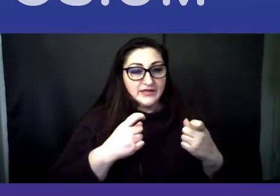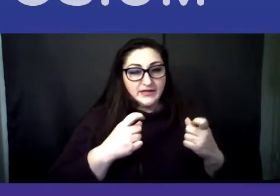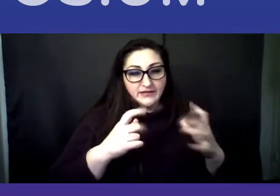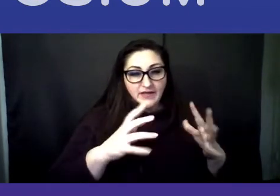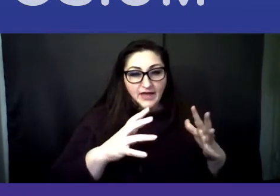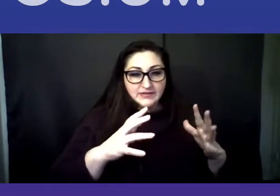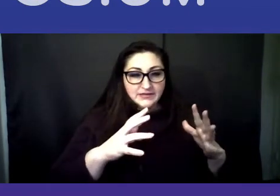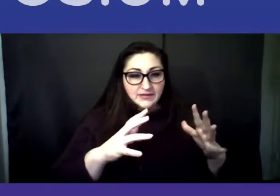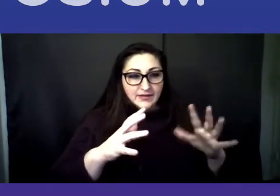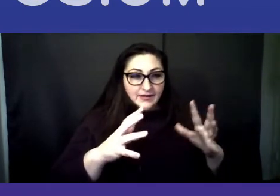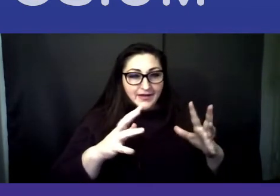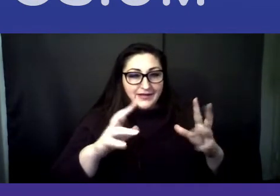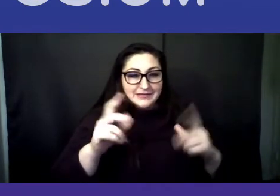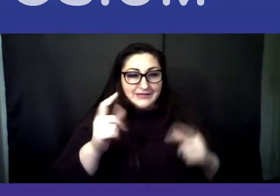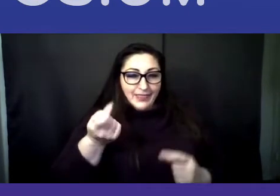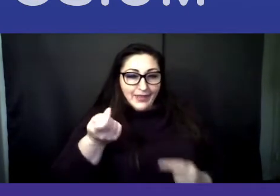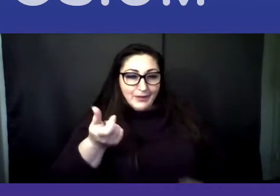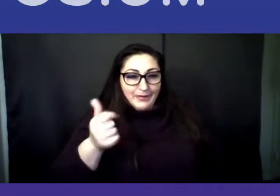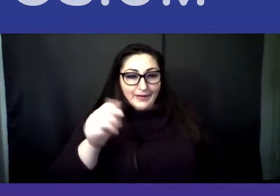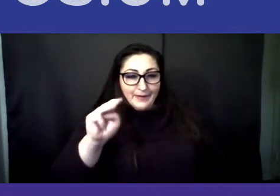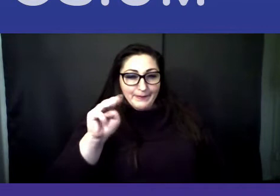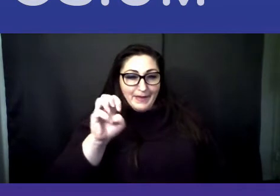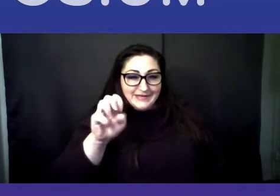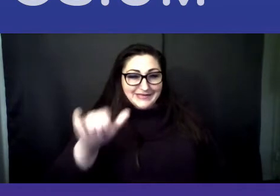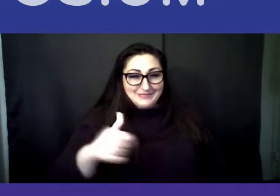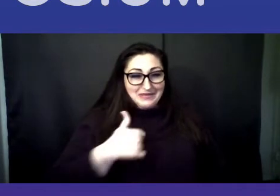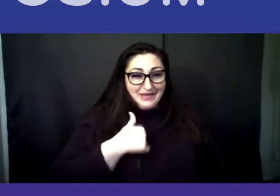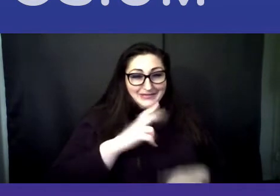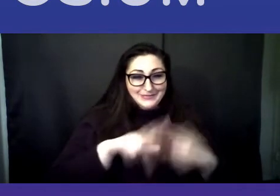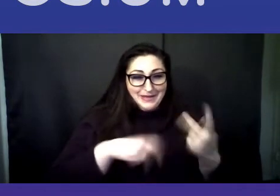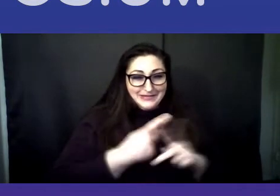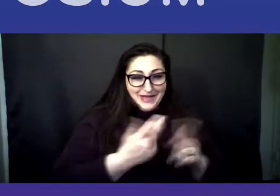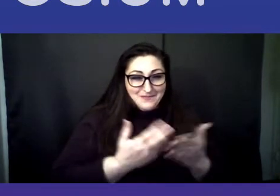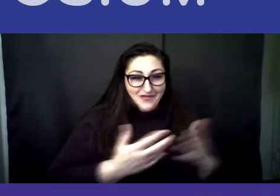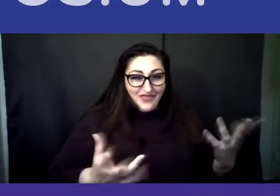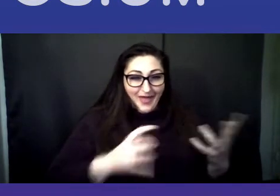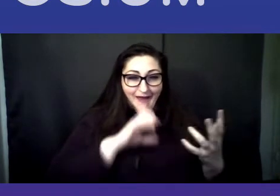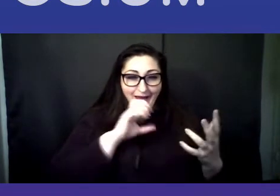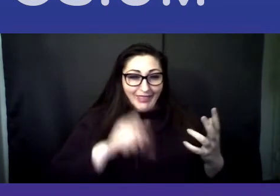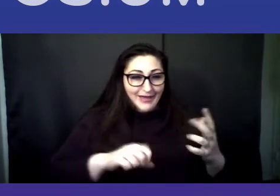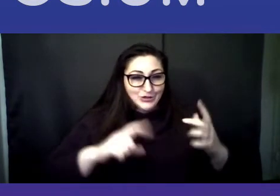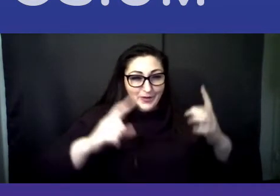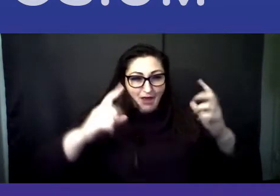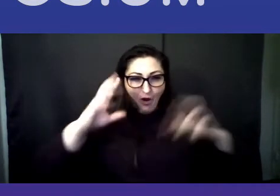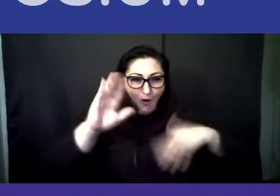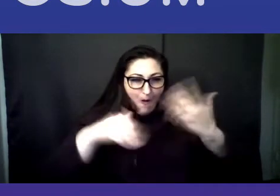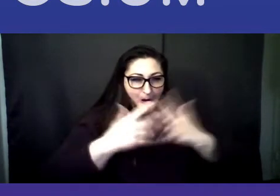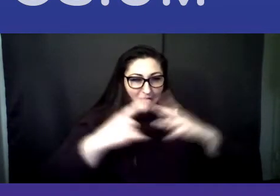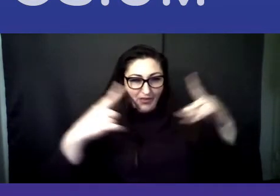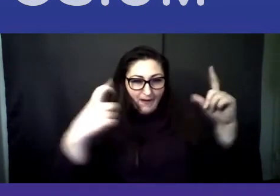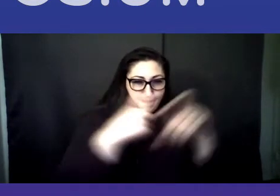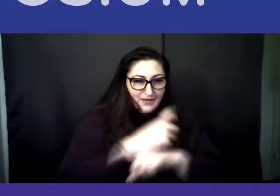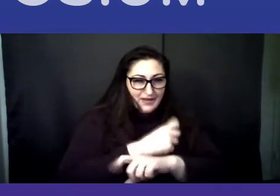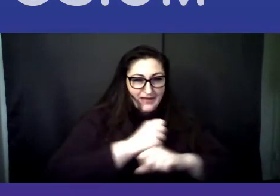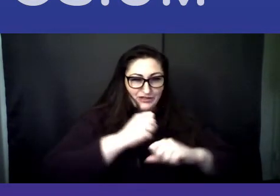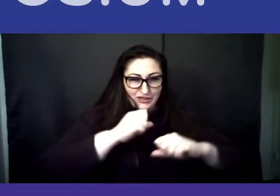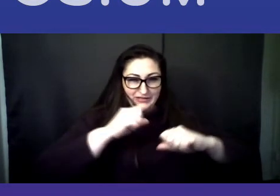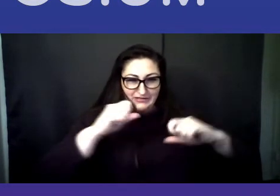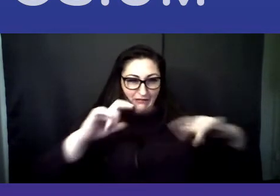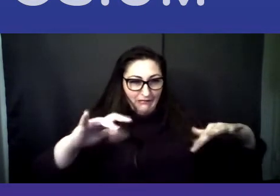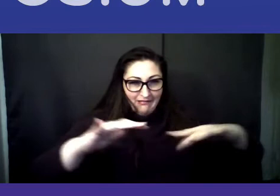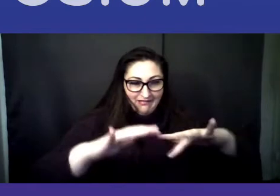mess for me of that. So what is your work in it? What is your work in moving us into